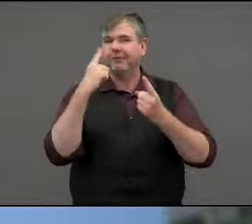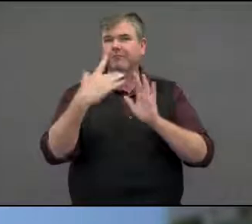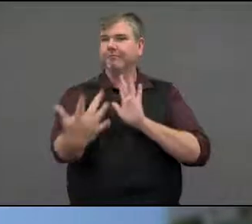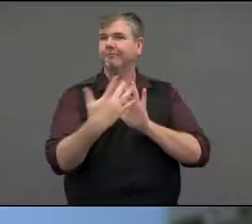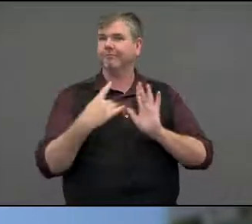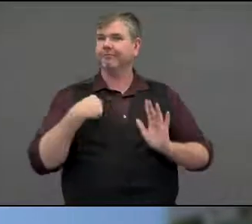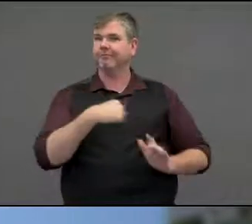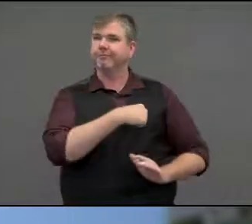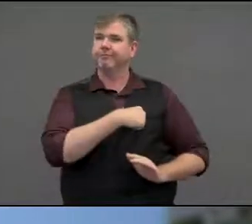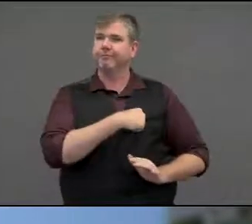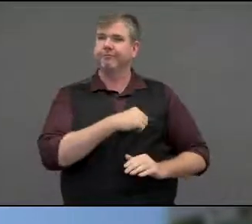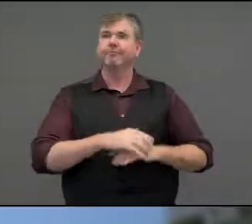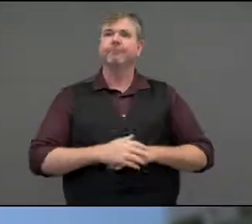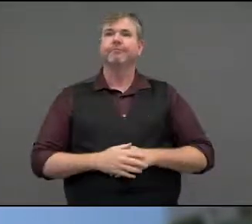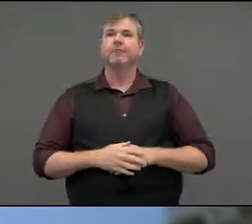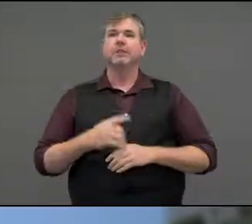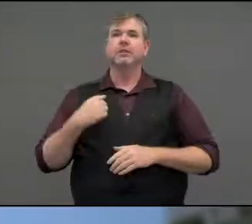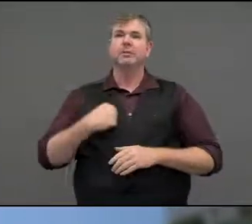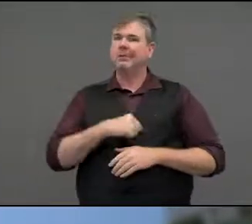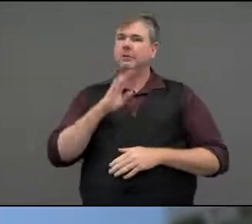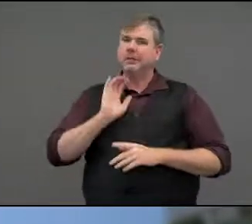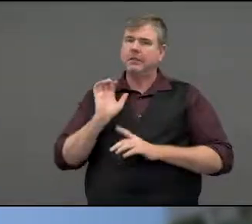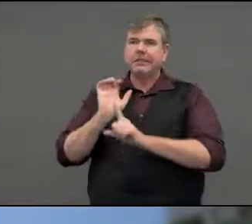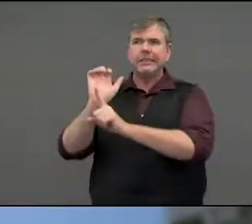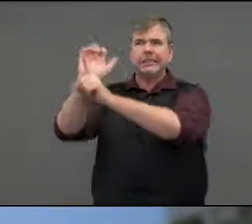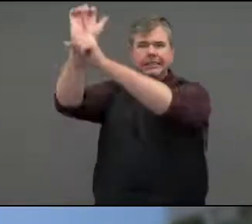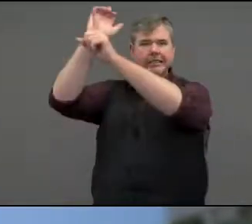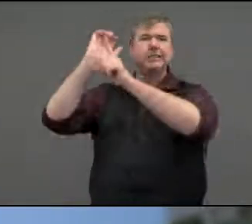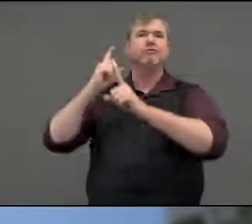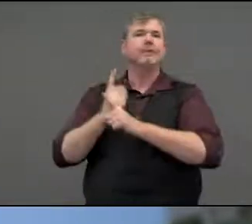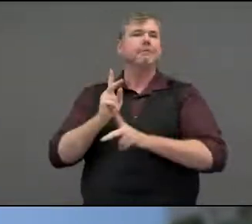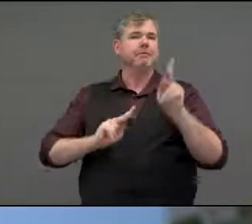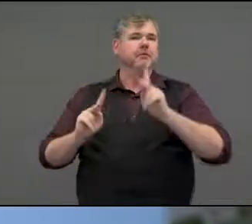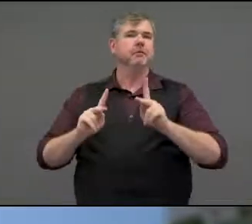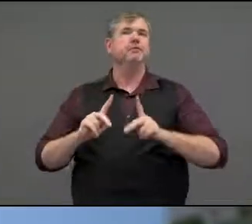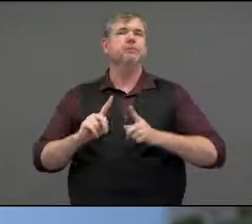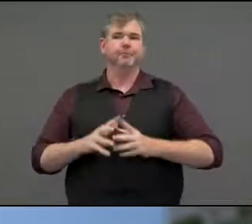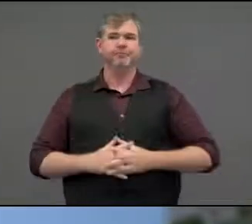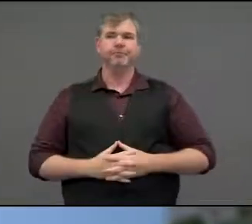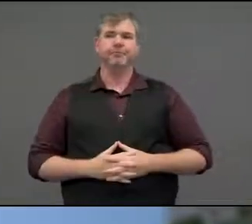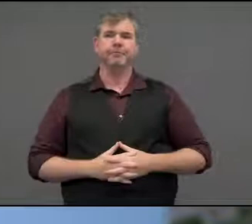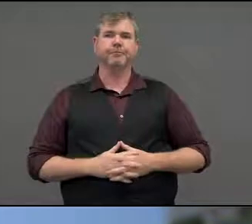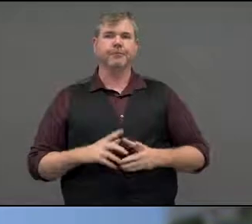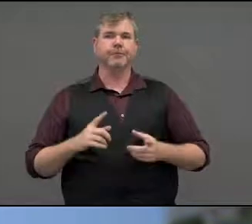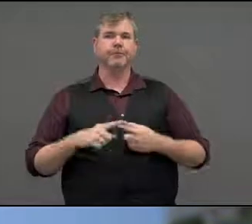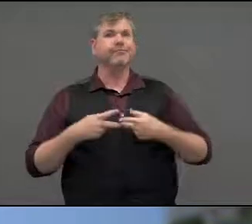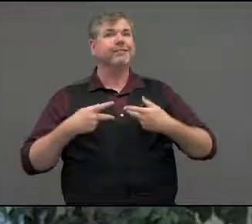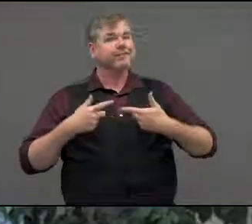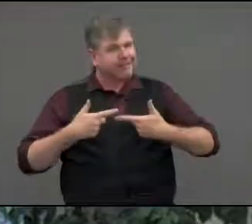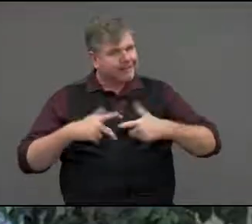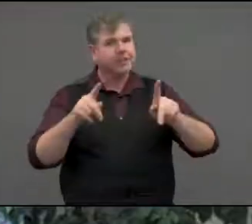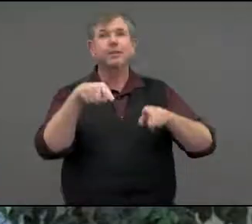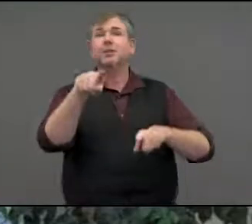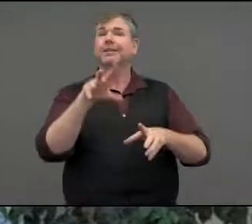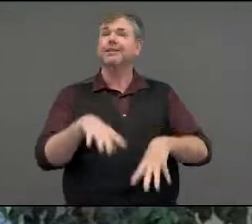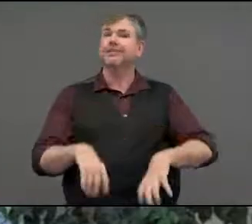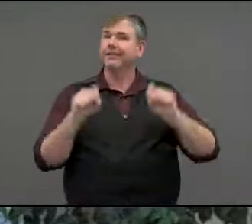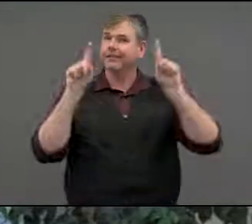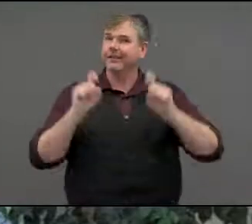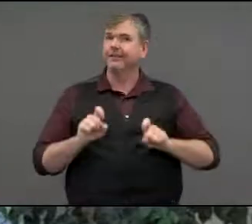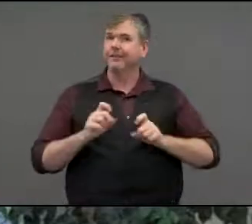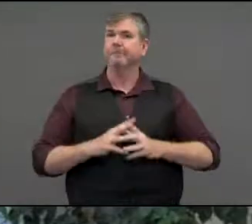to the appropriate people to make sure that we allow you to get a test. Yes, we do take that